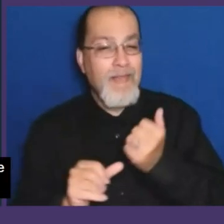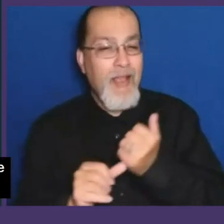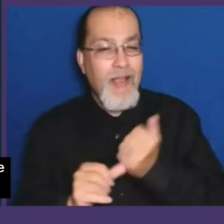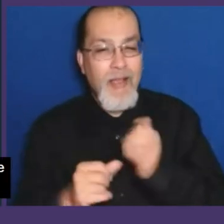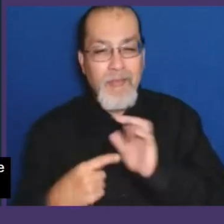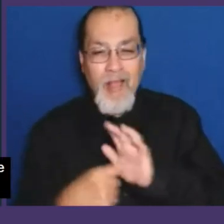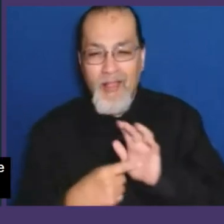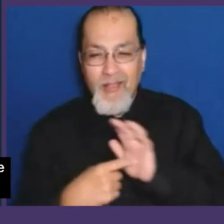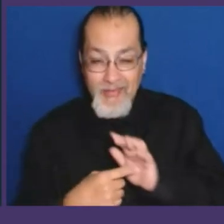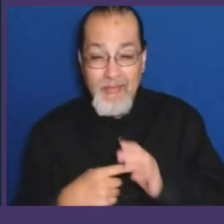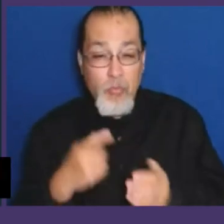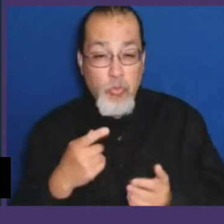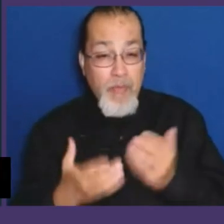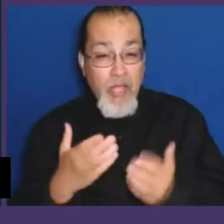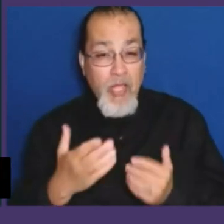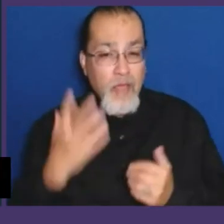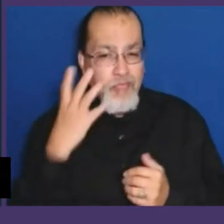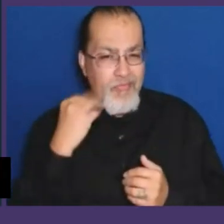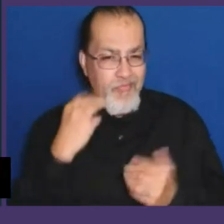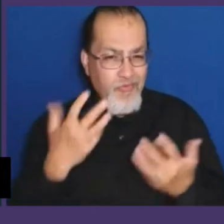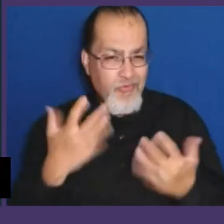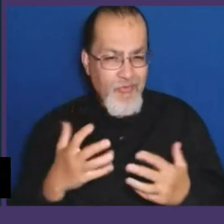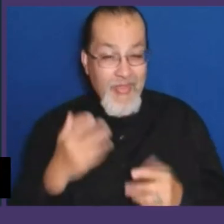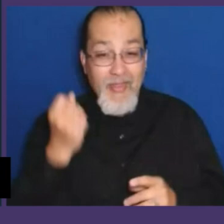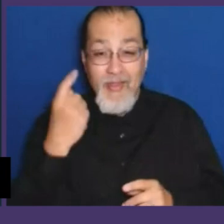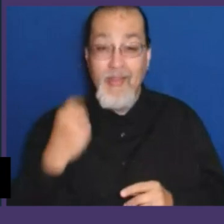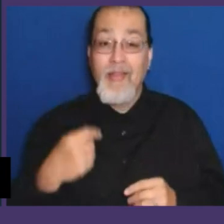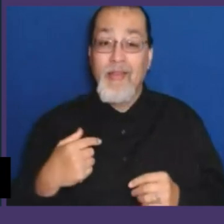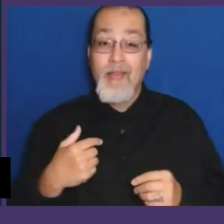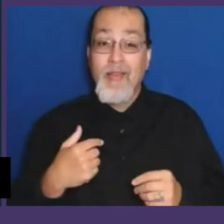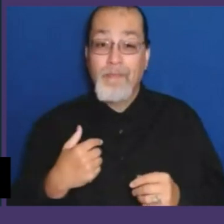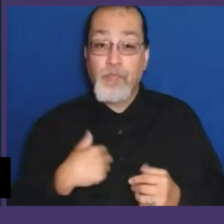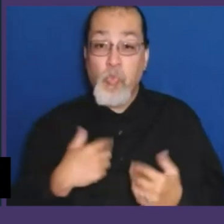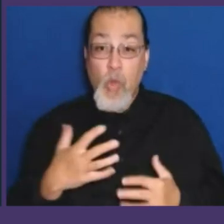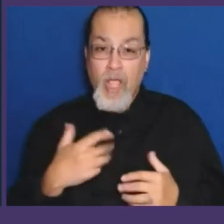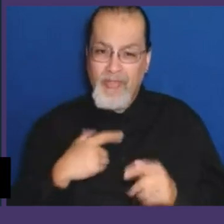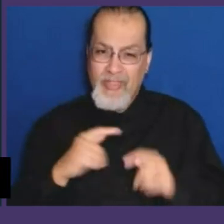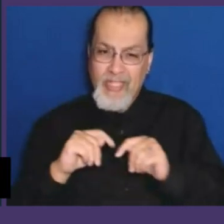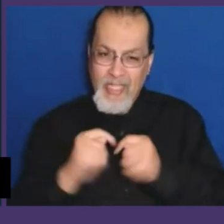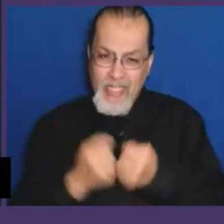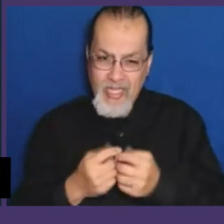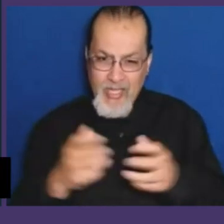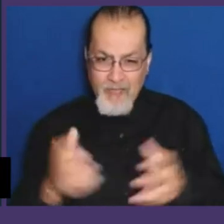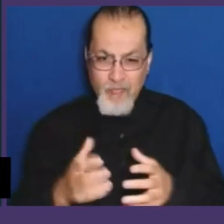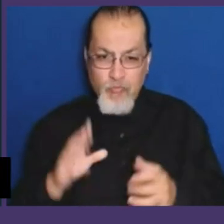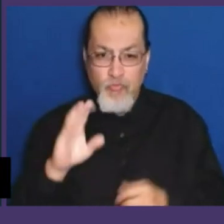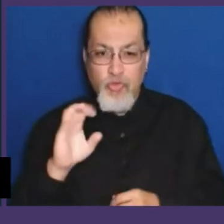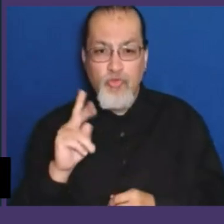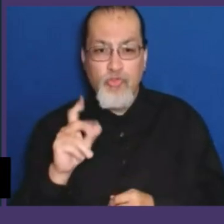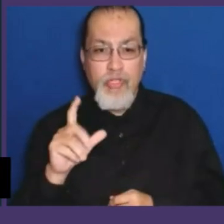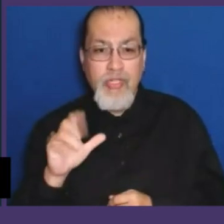Berkeley that ranked a lot of the available assistant models and gave them basically ELO ratings. So currently some of the best